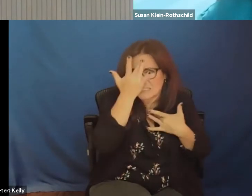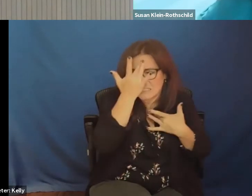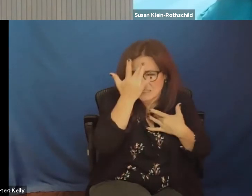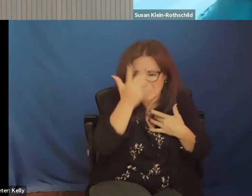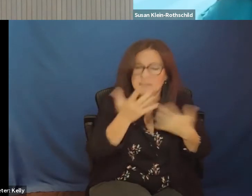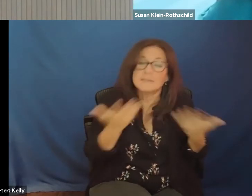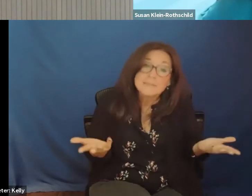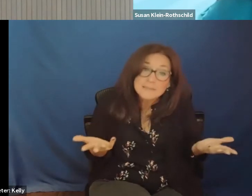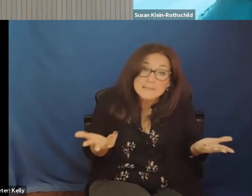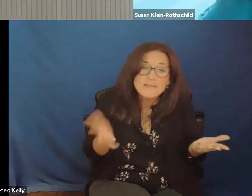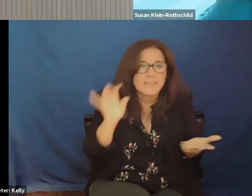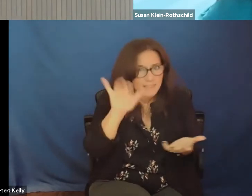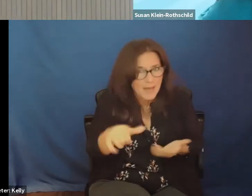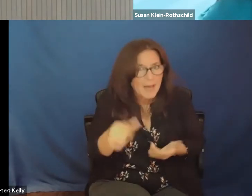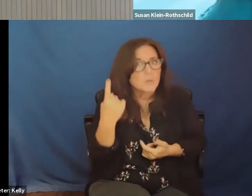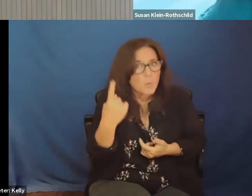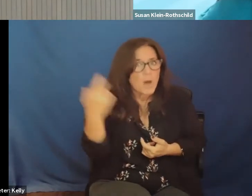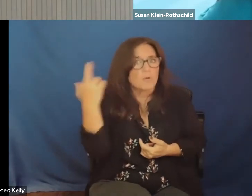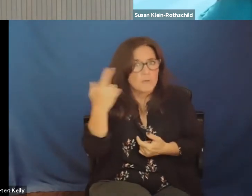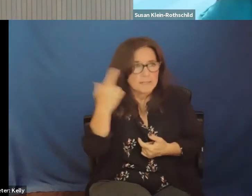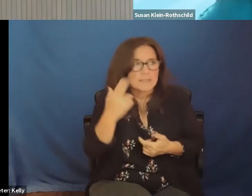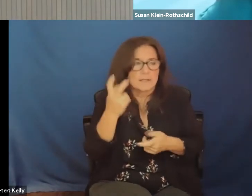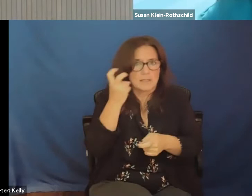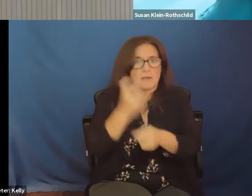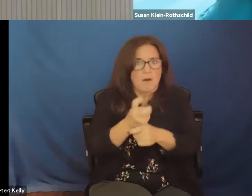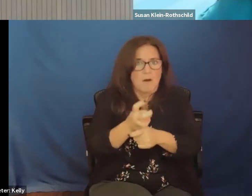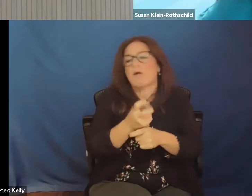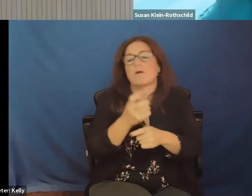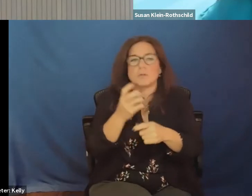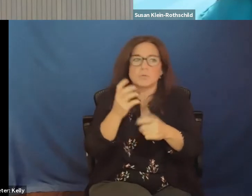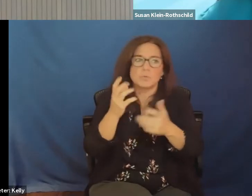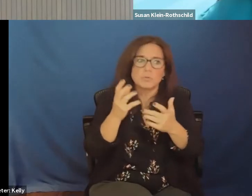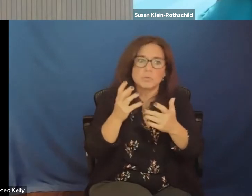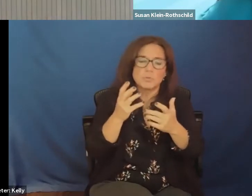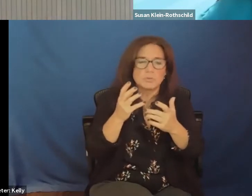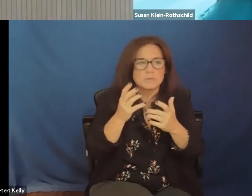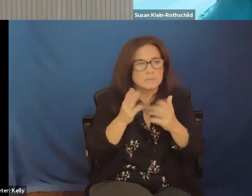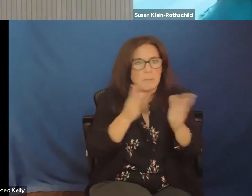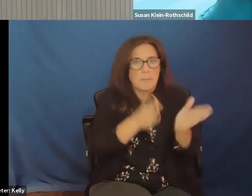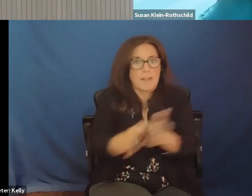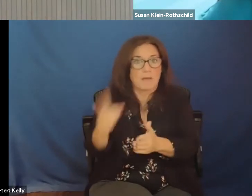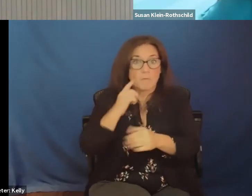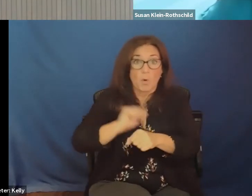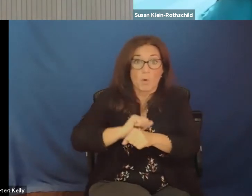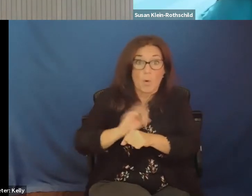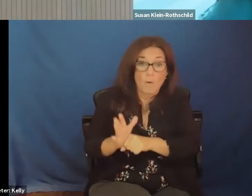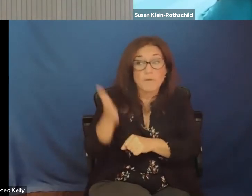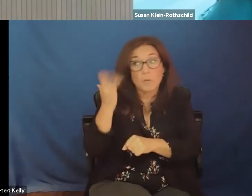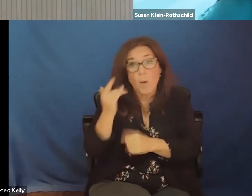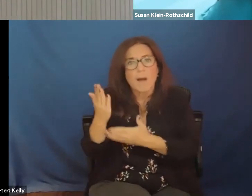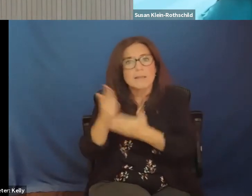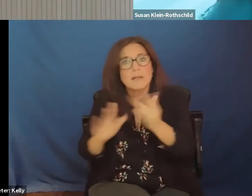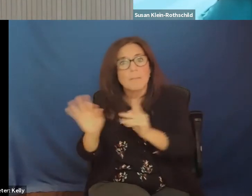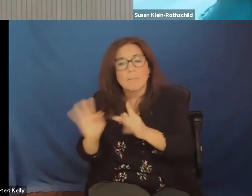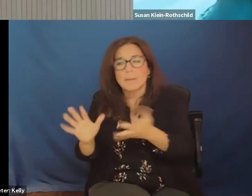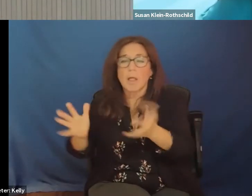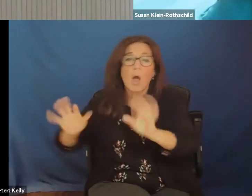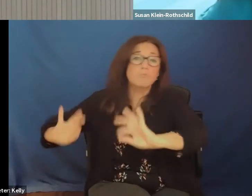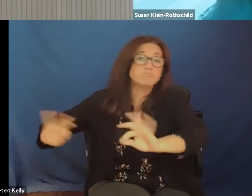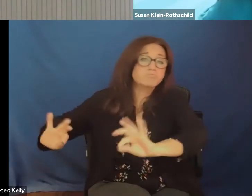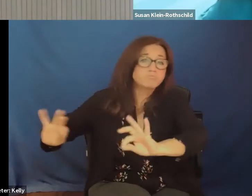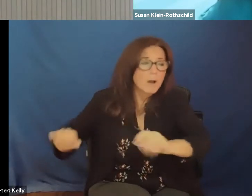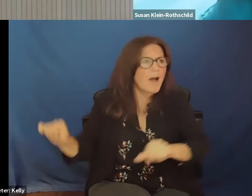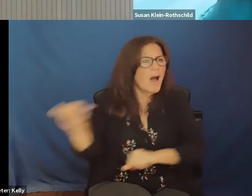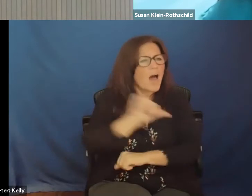That's one of the reasons why the vaccination is so important, because what we're finding is those who are vaccinated, they can get COVID, but